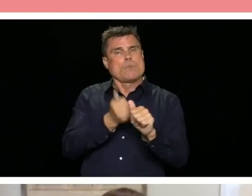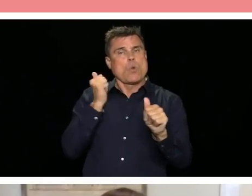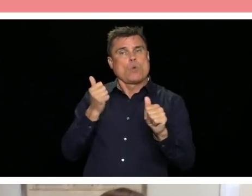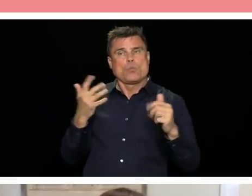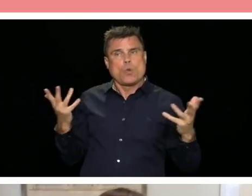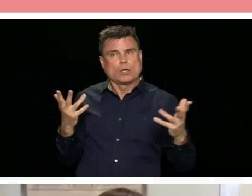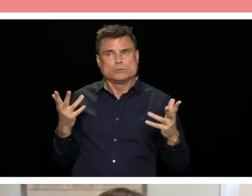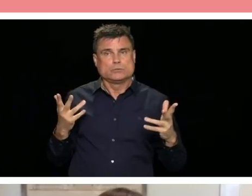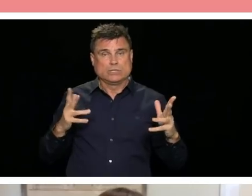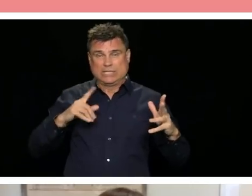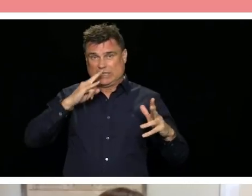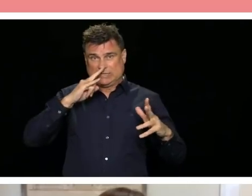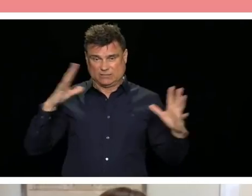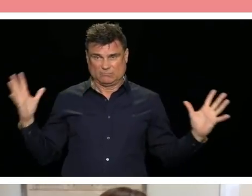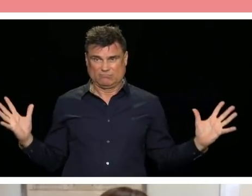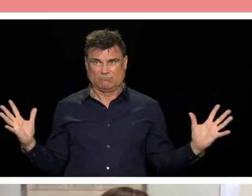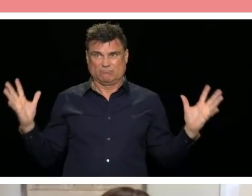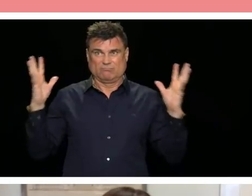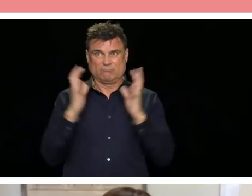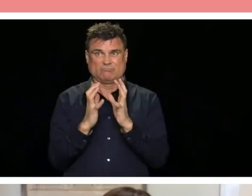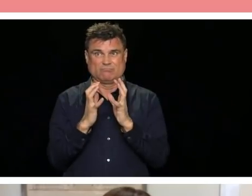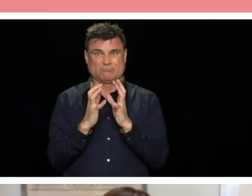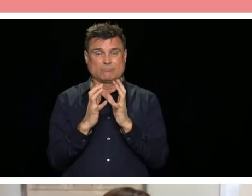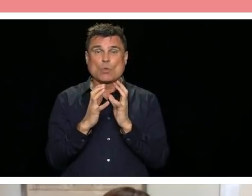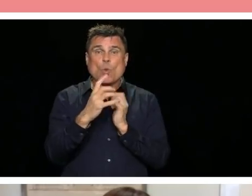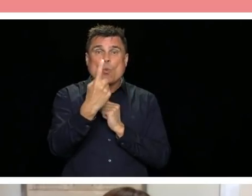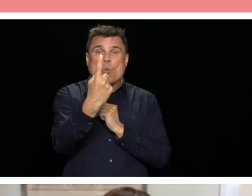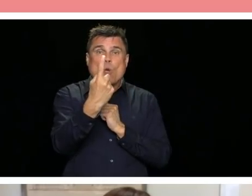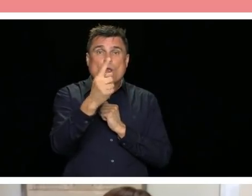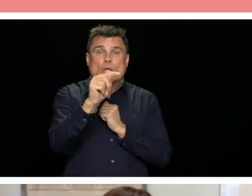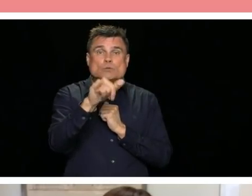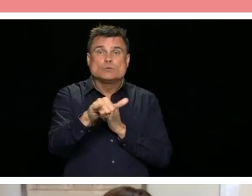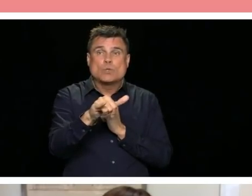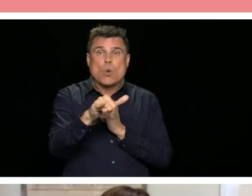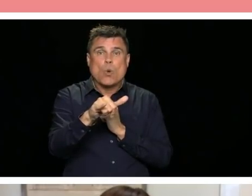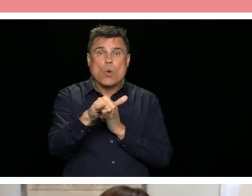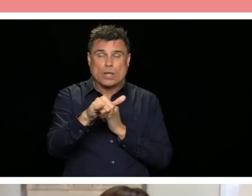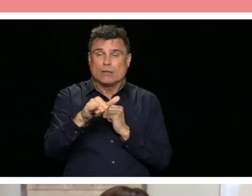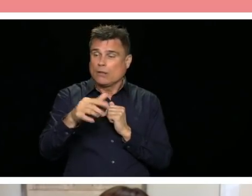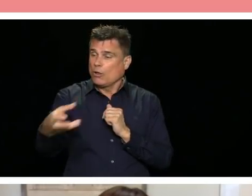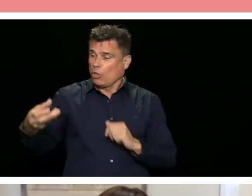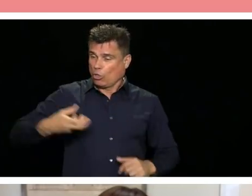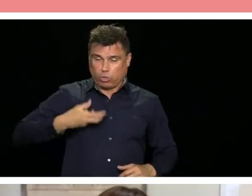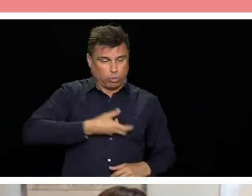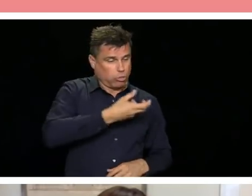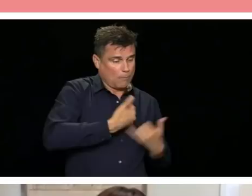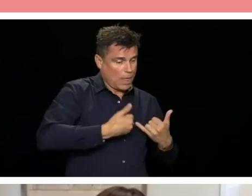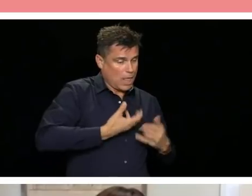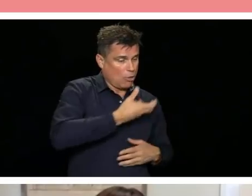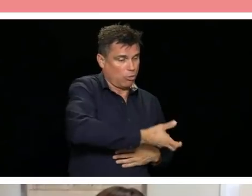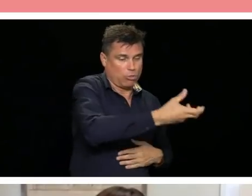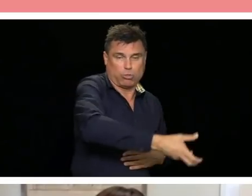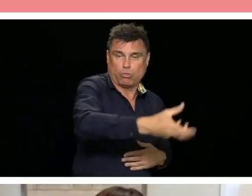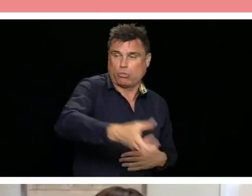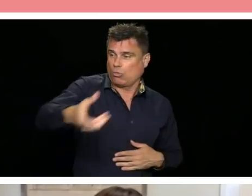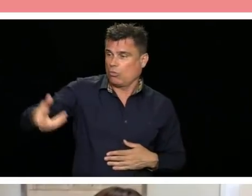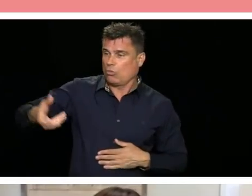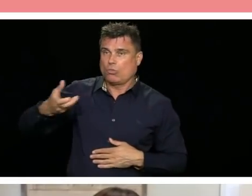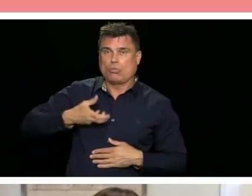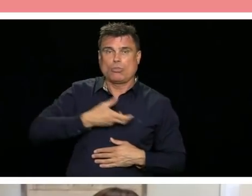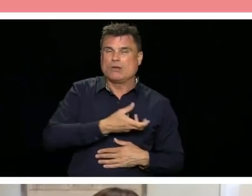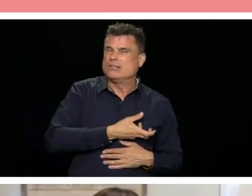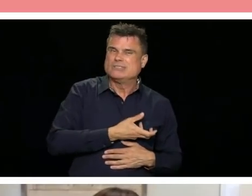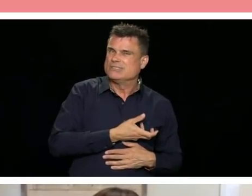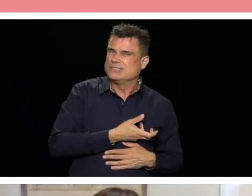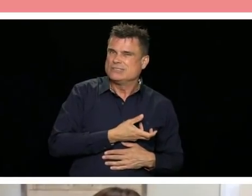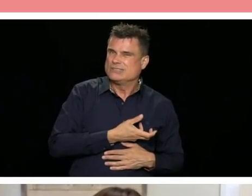we do activities. And this is going to be a big change. We are going to watch for